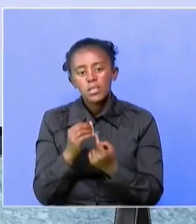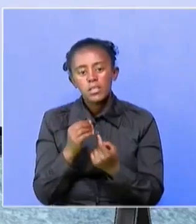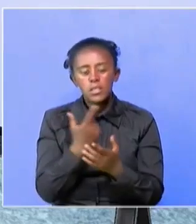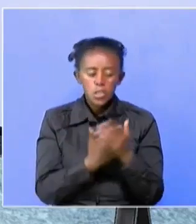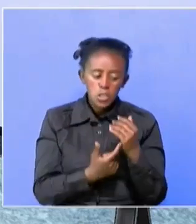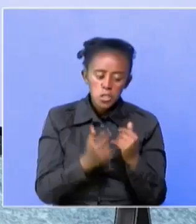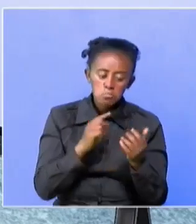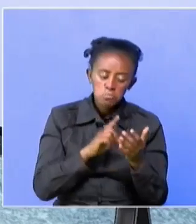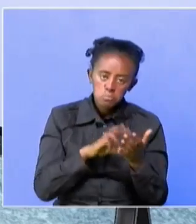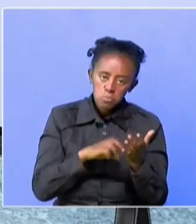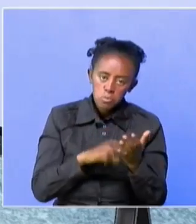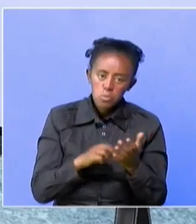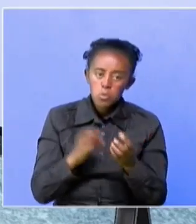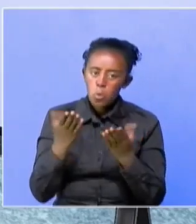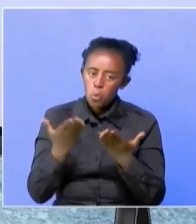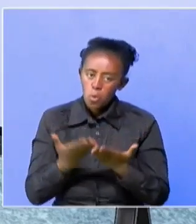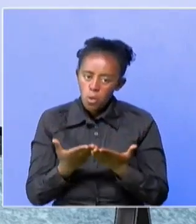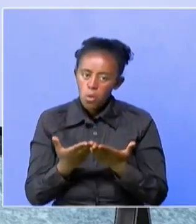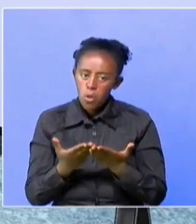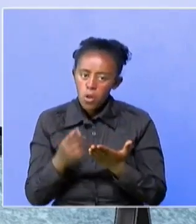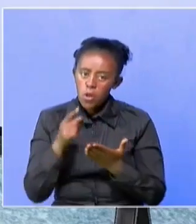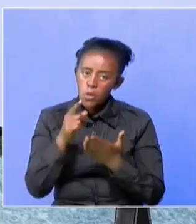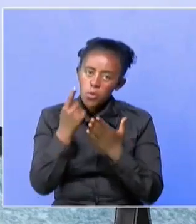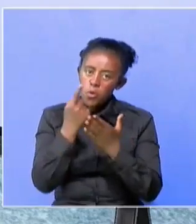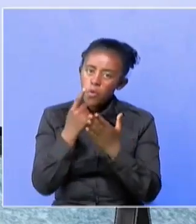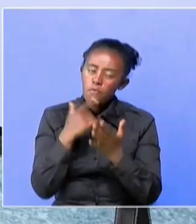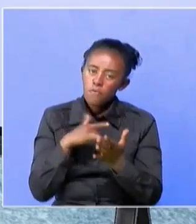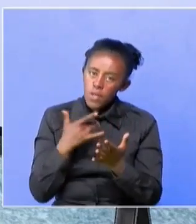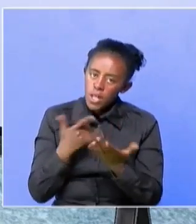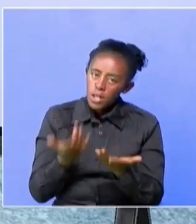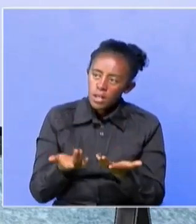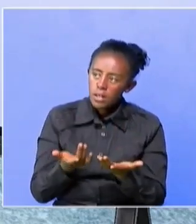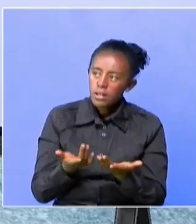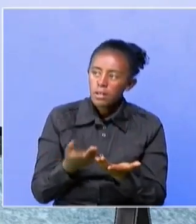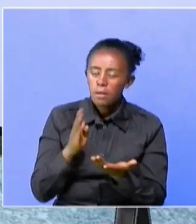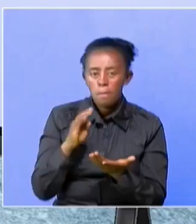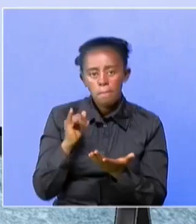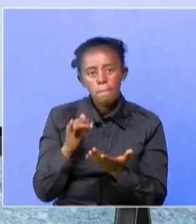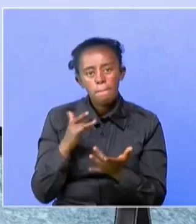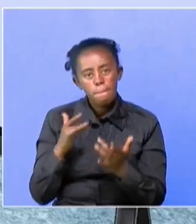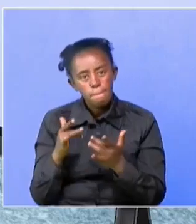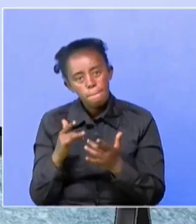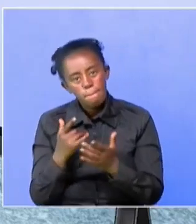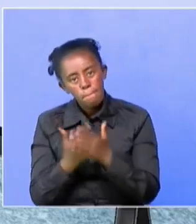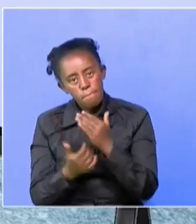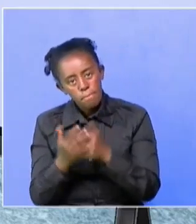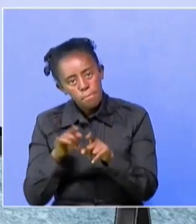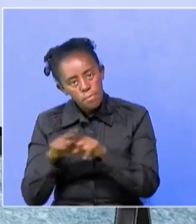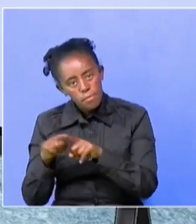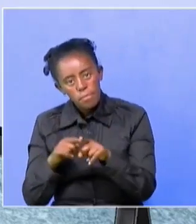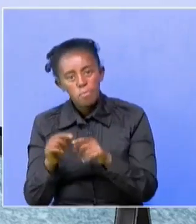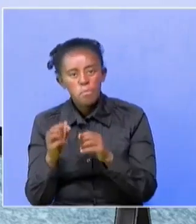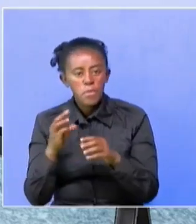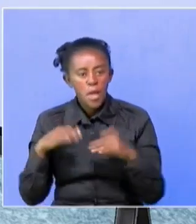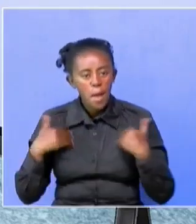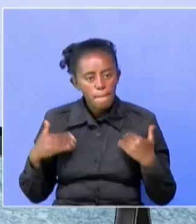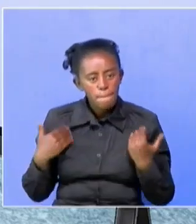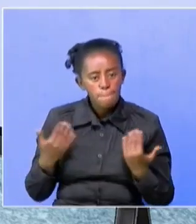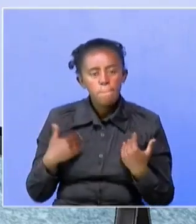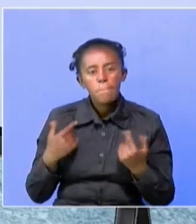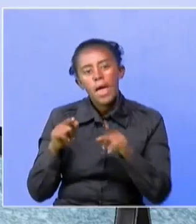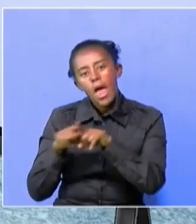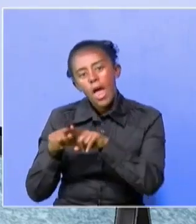alone, you are welcome to express your feeling by agreeing. Studying alone makes me happy. I agree to